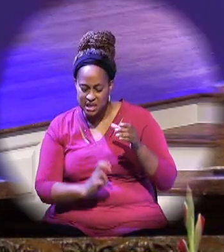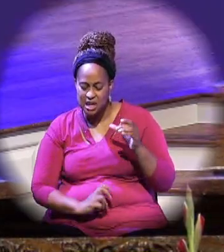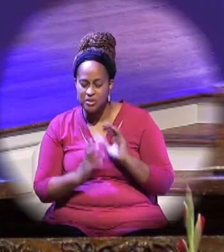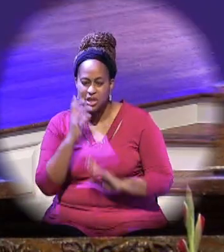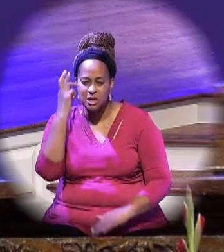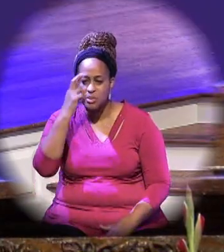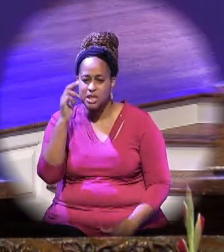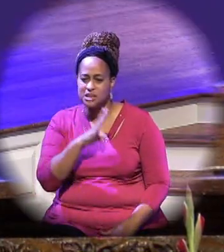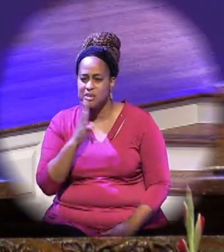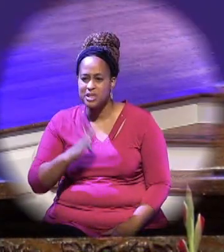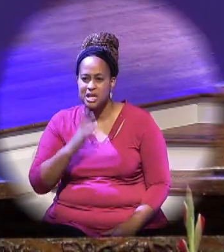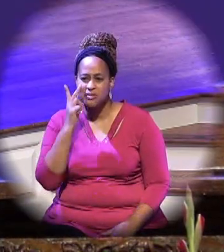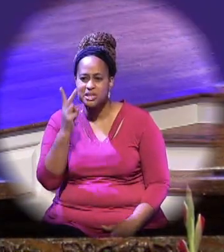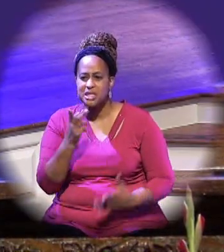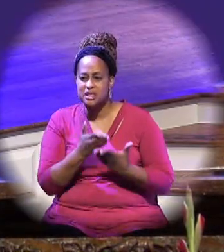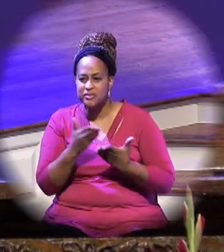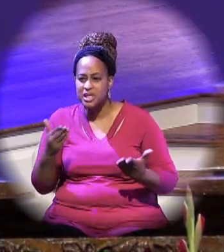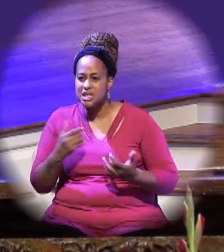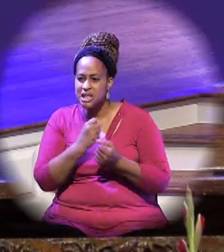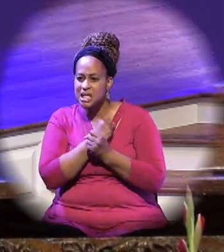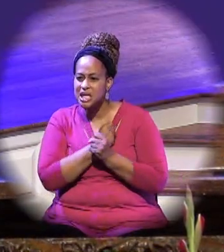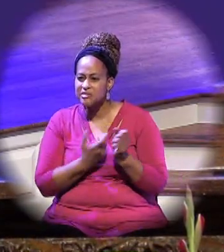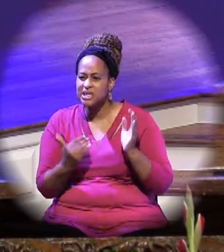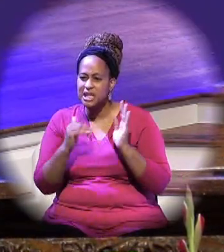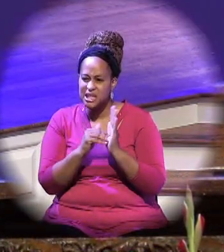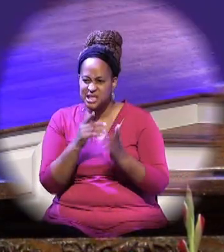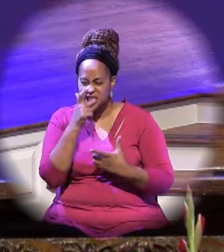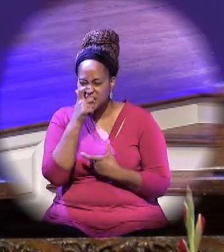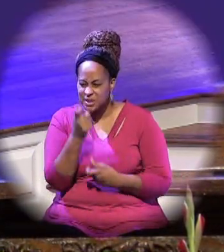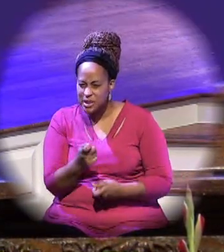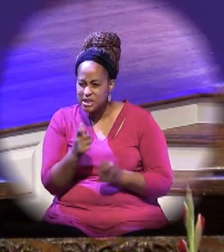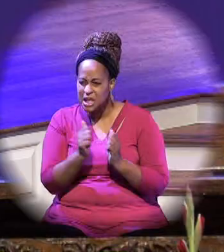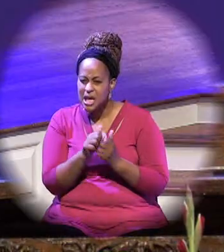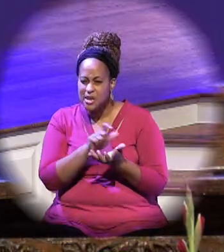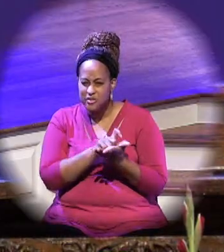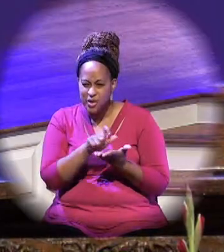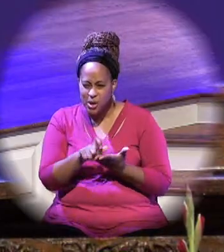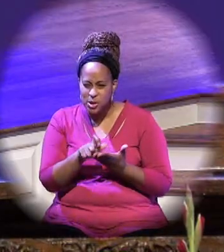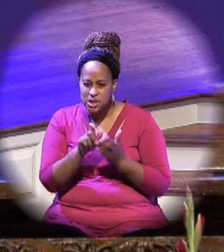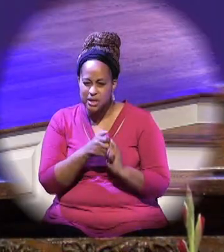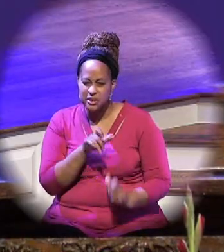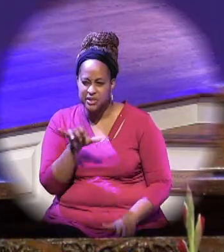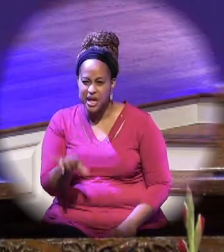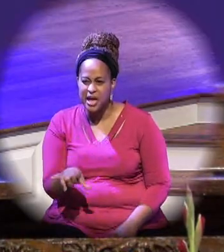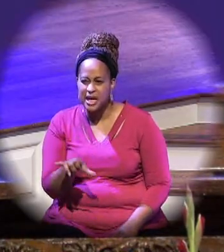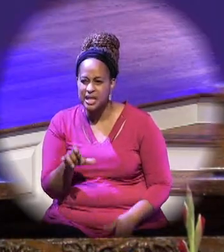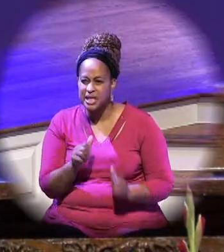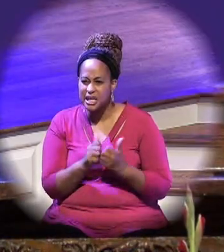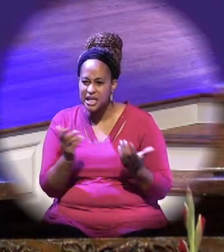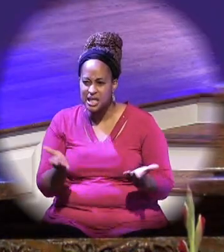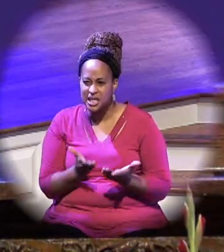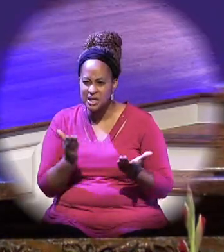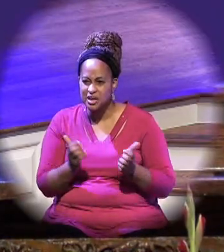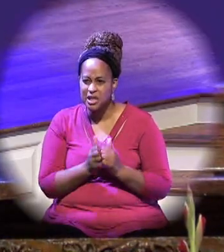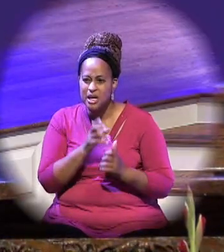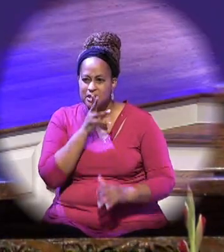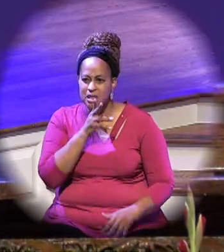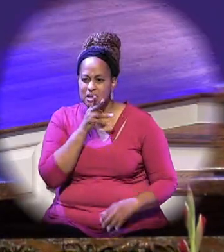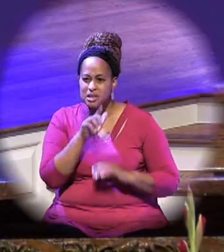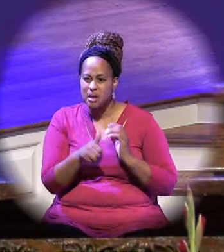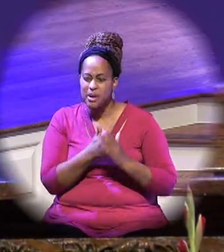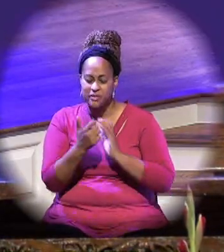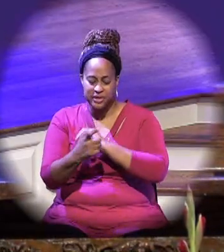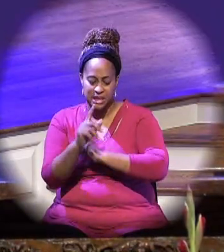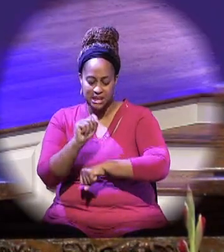that he would never see the things that he loved again. It's interesting that verse here where he talks about the